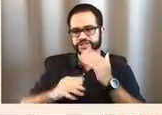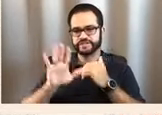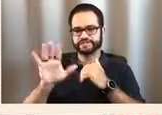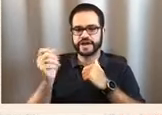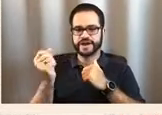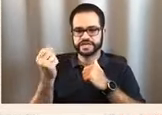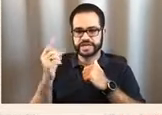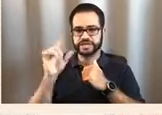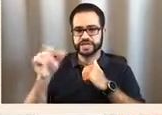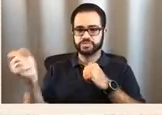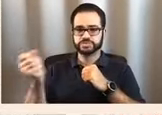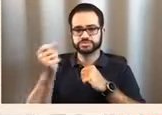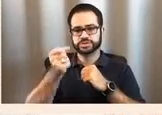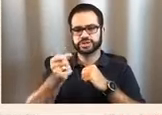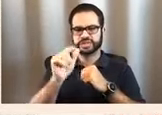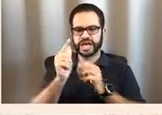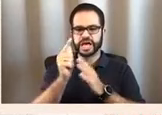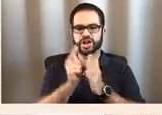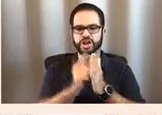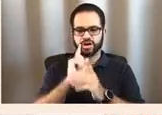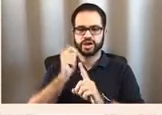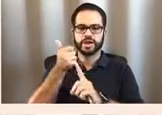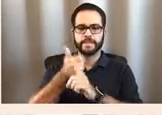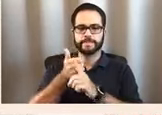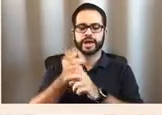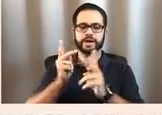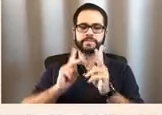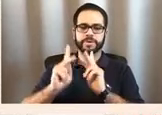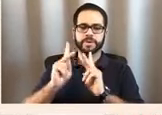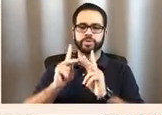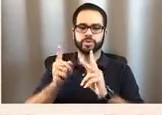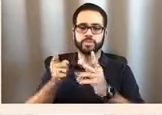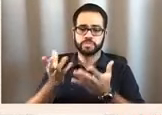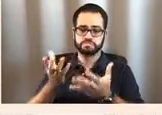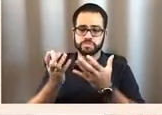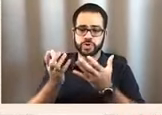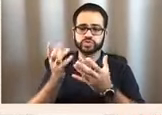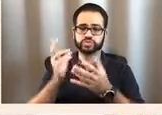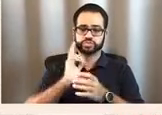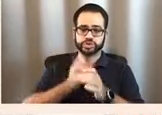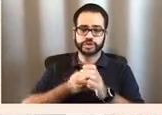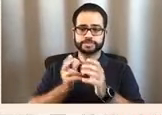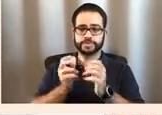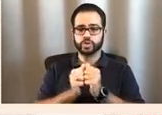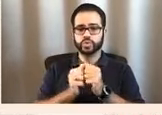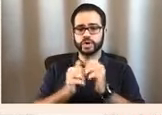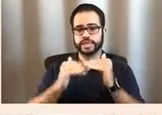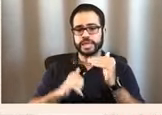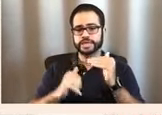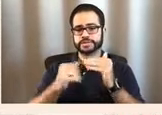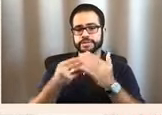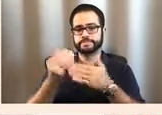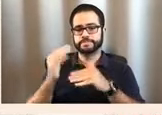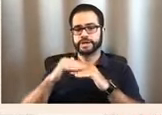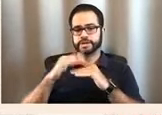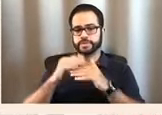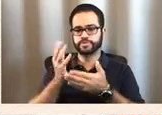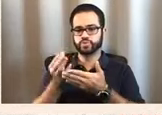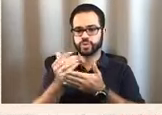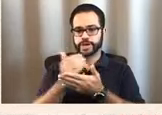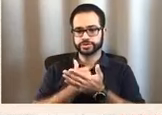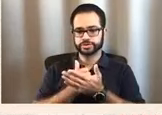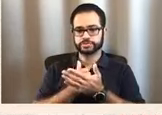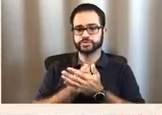it's a law that impacts individuals who may wish to participate in sub-minimum wage. So youth under